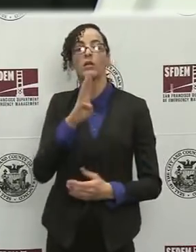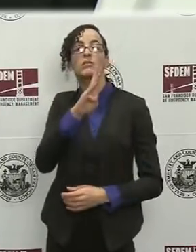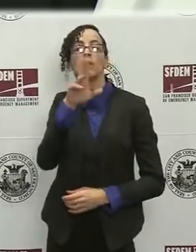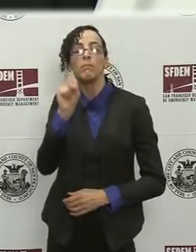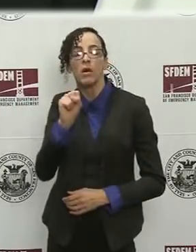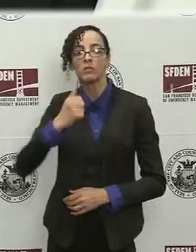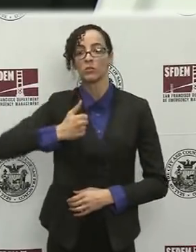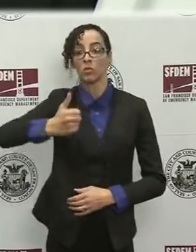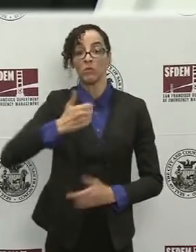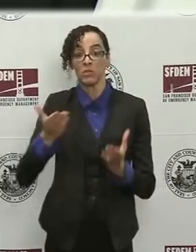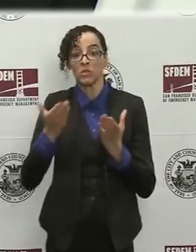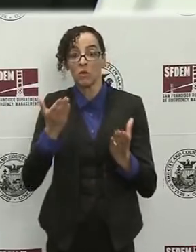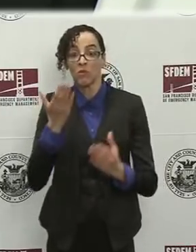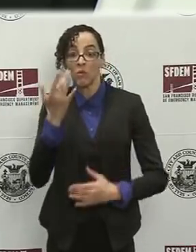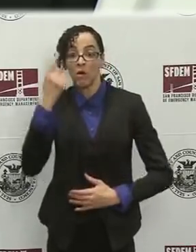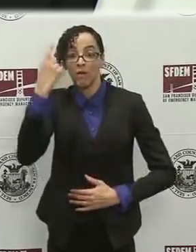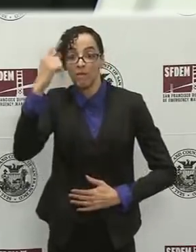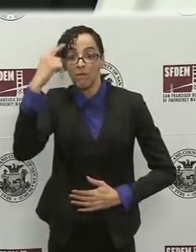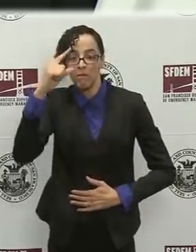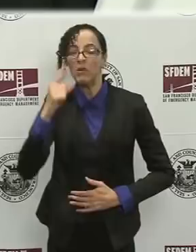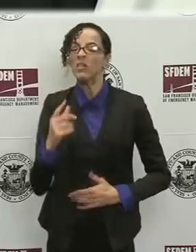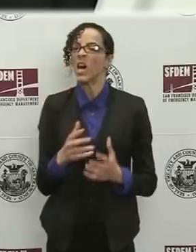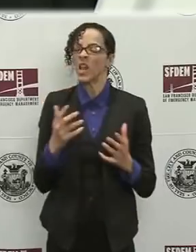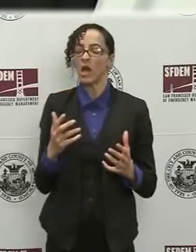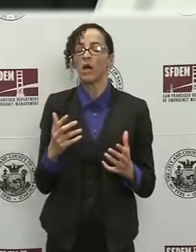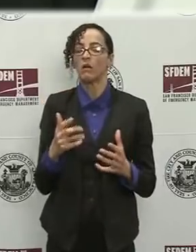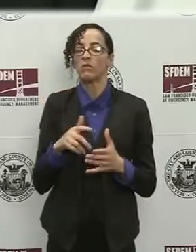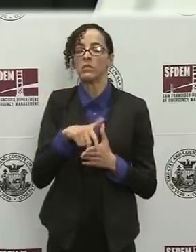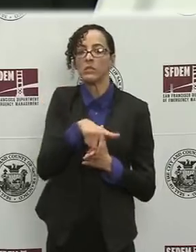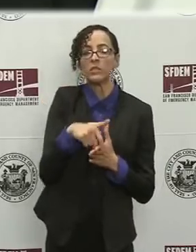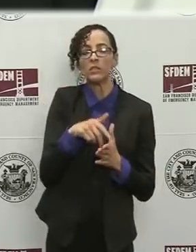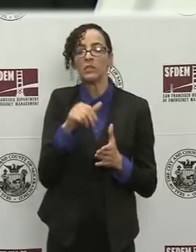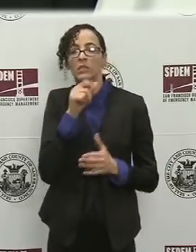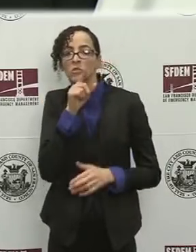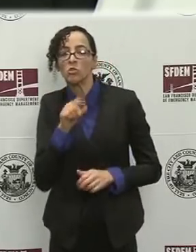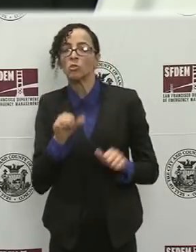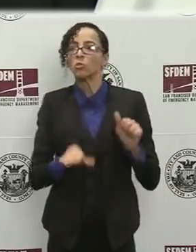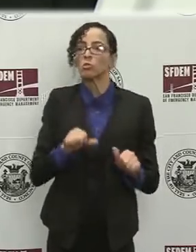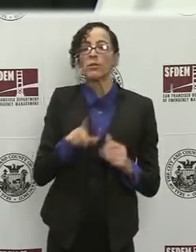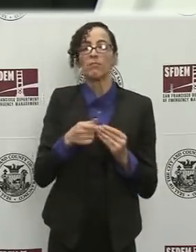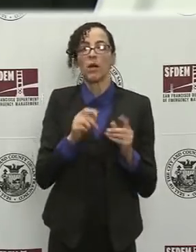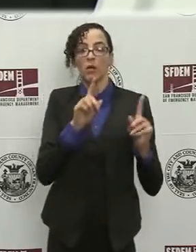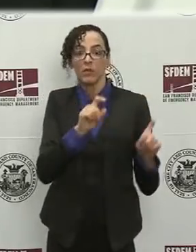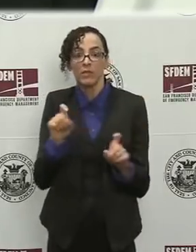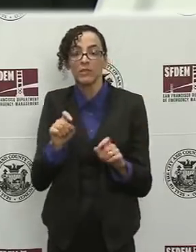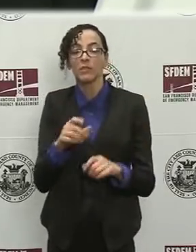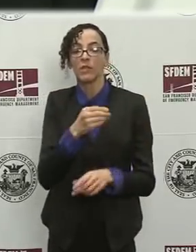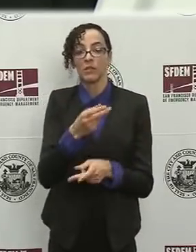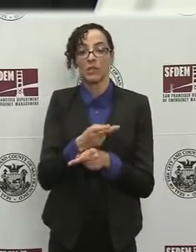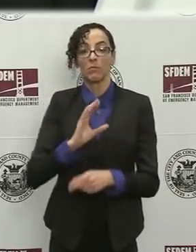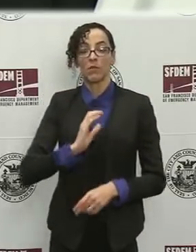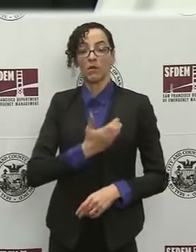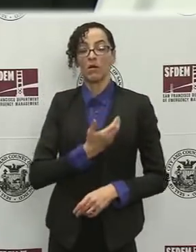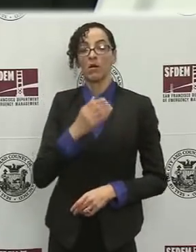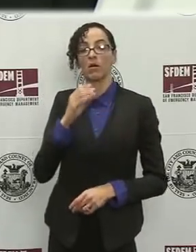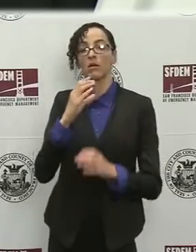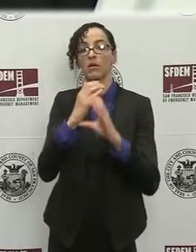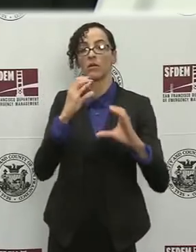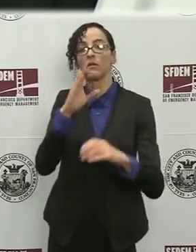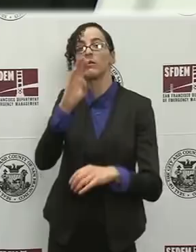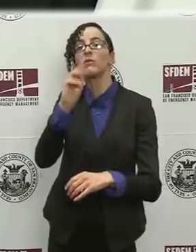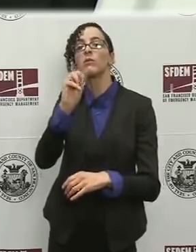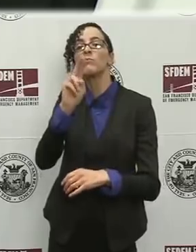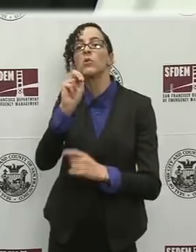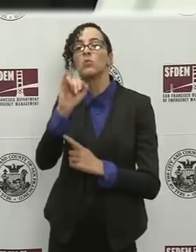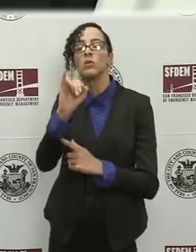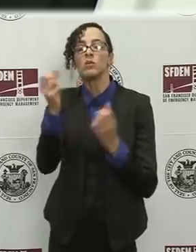do with a lot of uncertainty around testing and around keeping our Muni drivers safe. So this is why